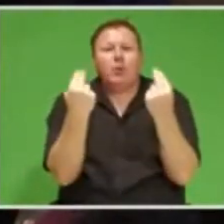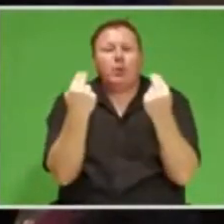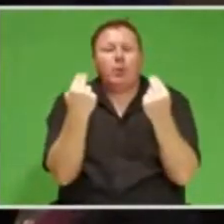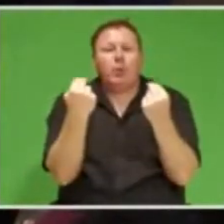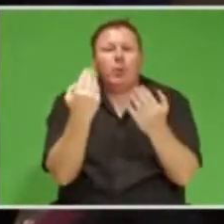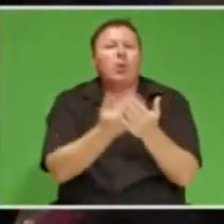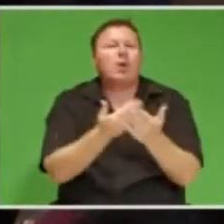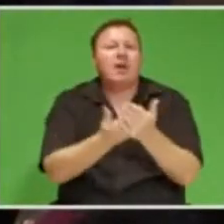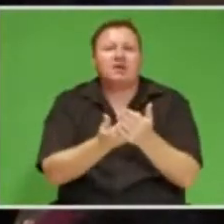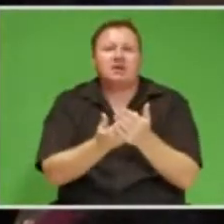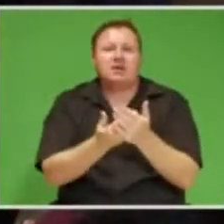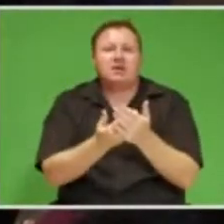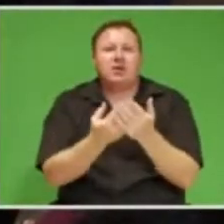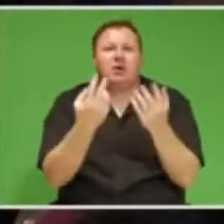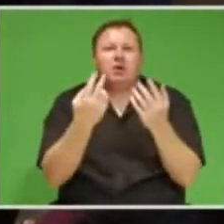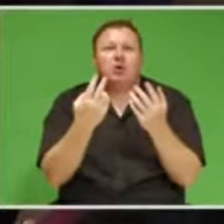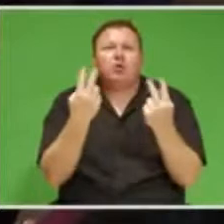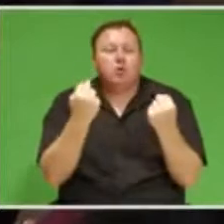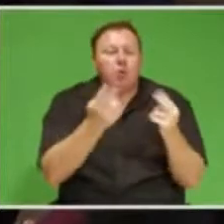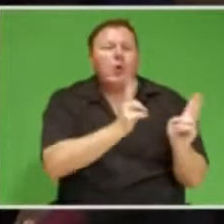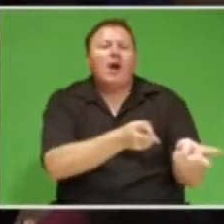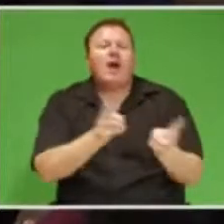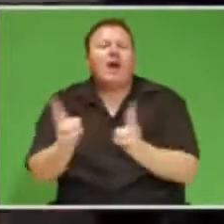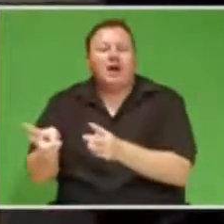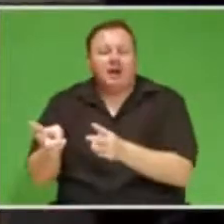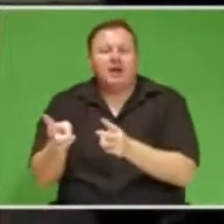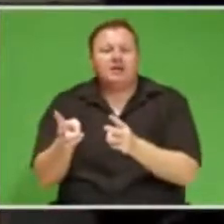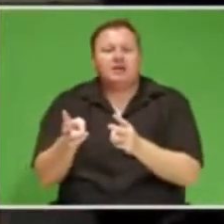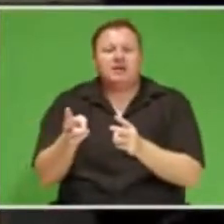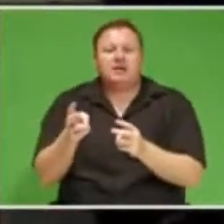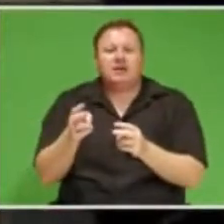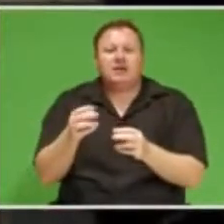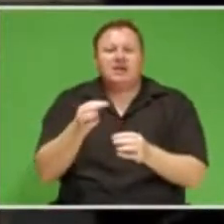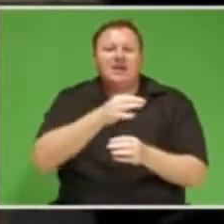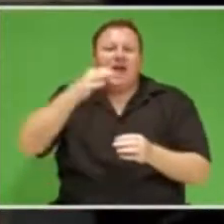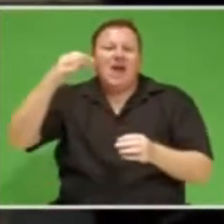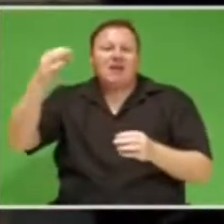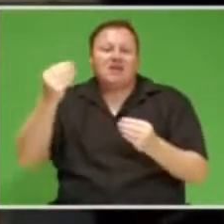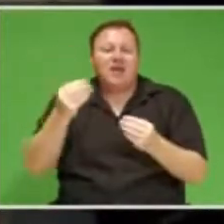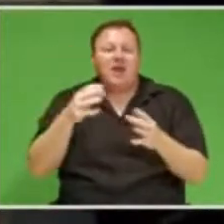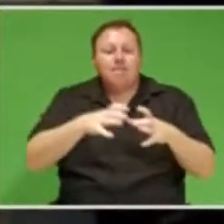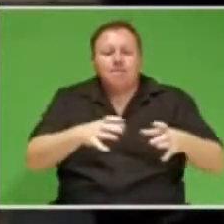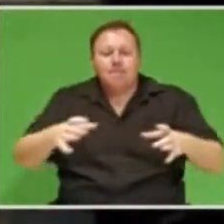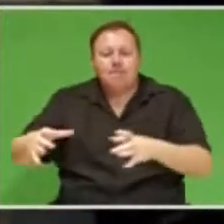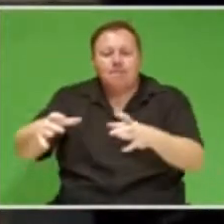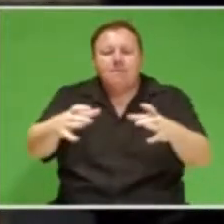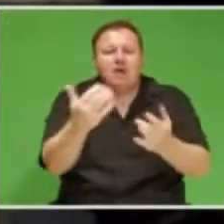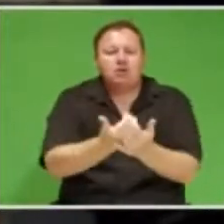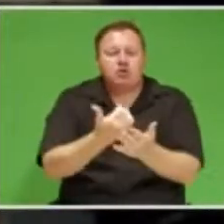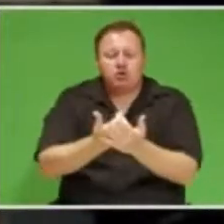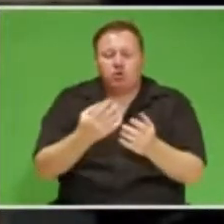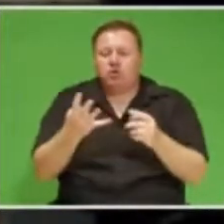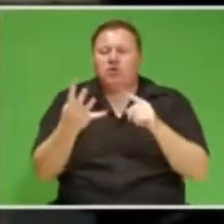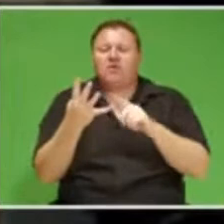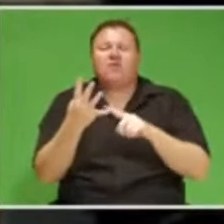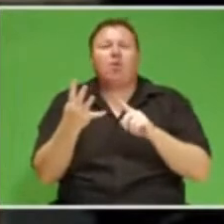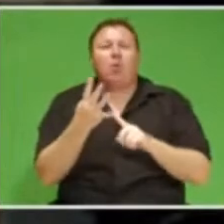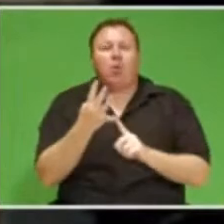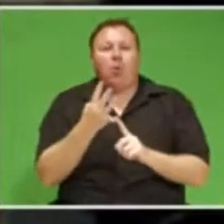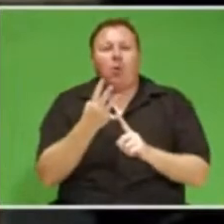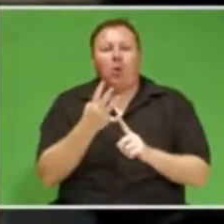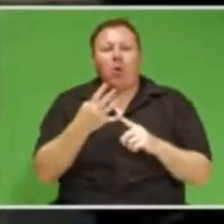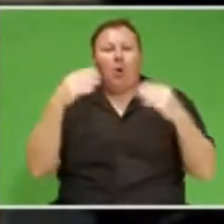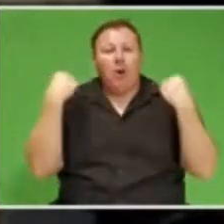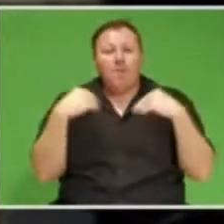capacity from renewables, gas, and battery storage. And fourth, to unleash